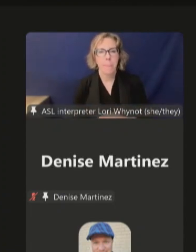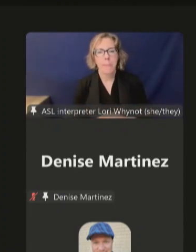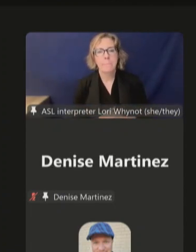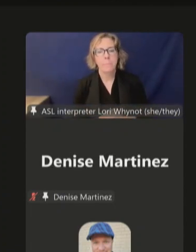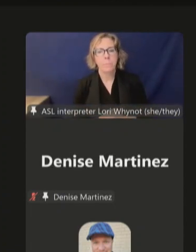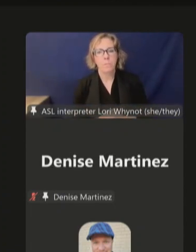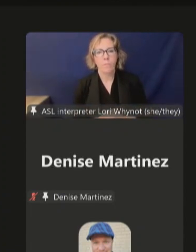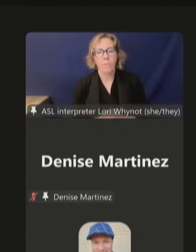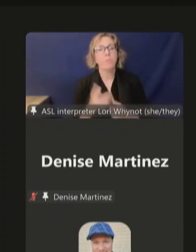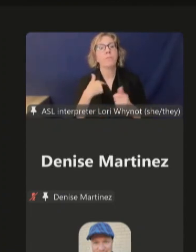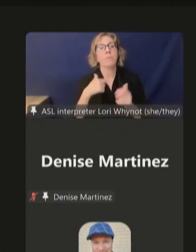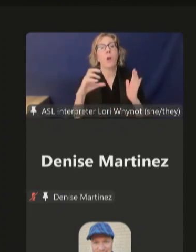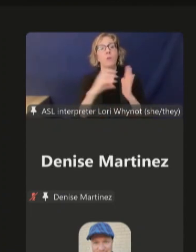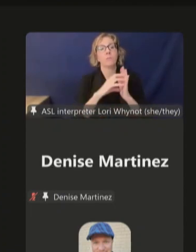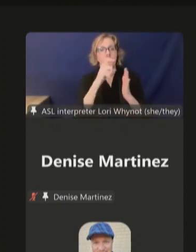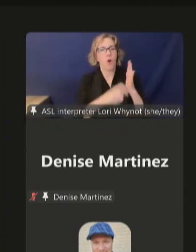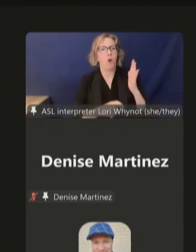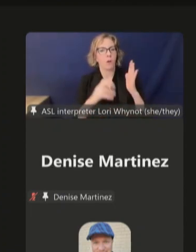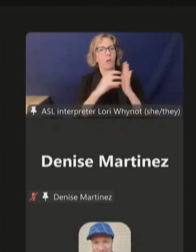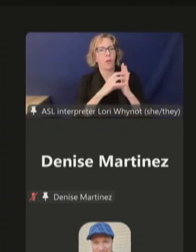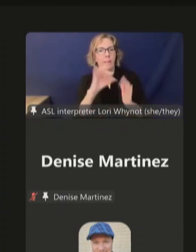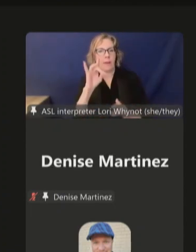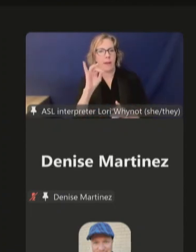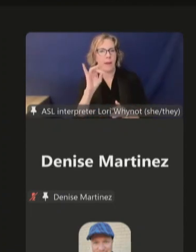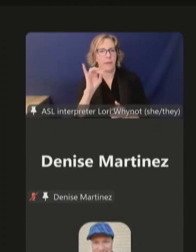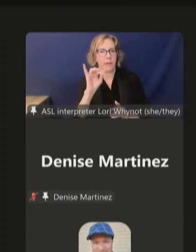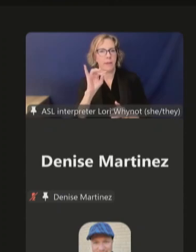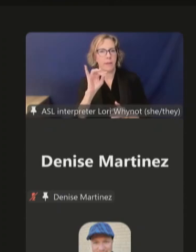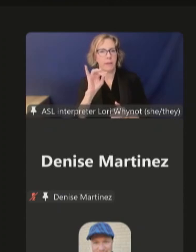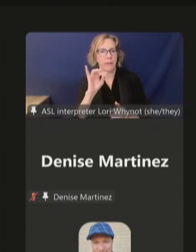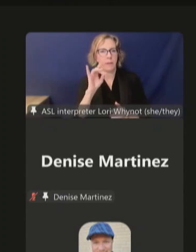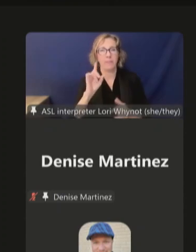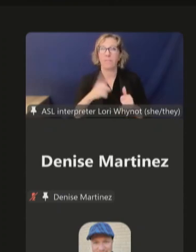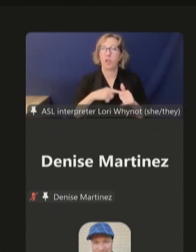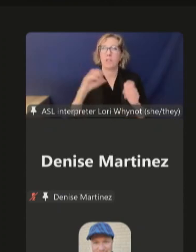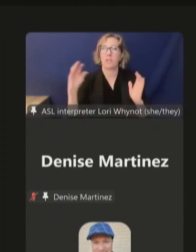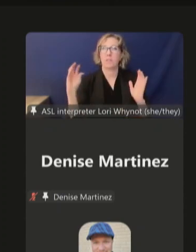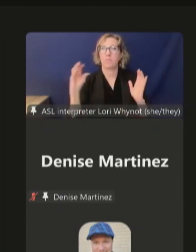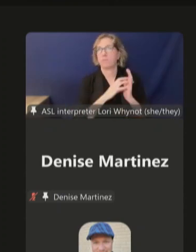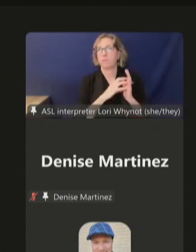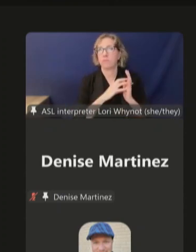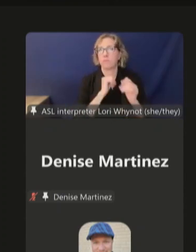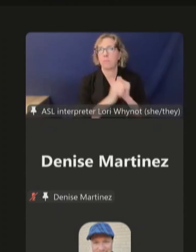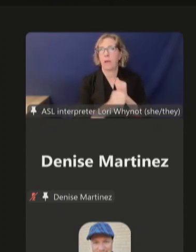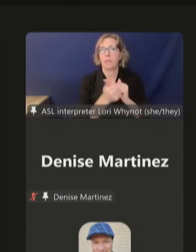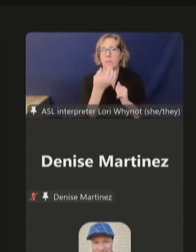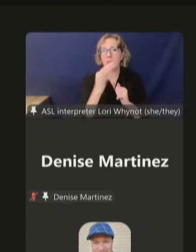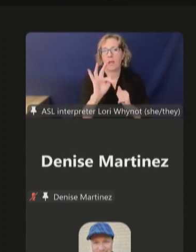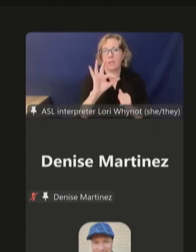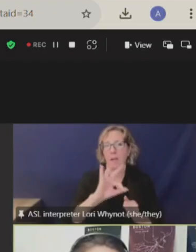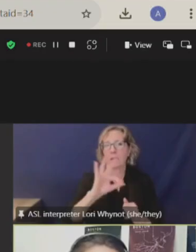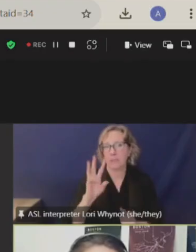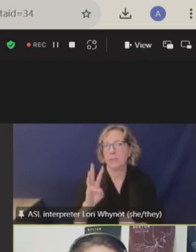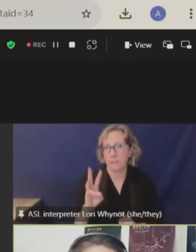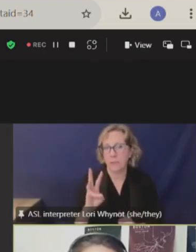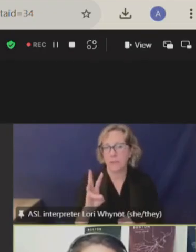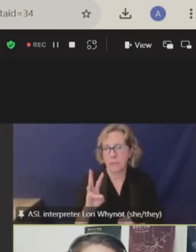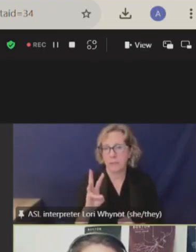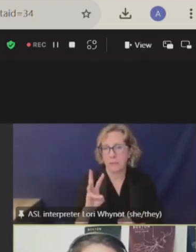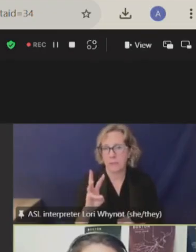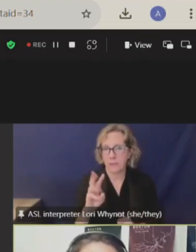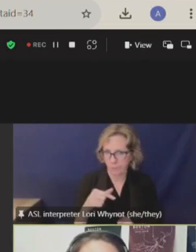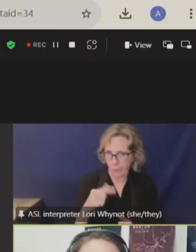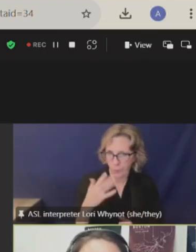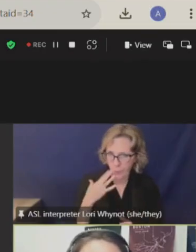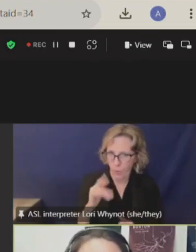So Article 80 was put into place back in 1996, and I think we can all agree that a couple of things have changed since